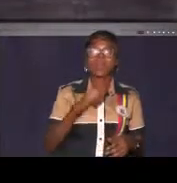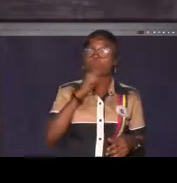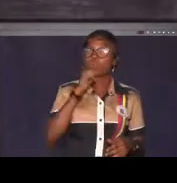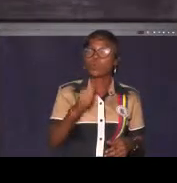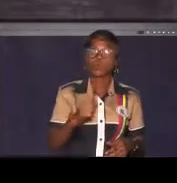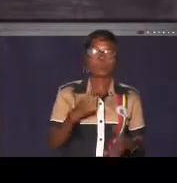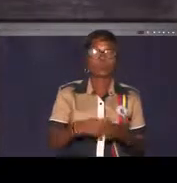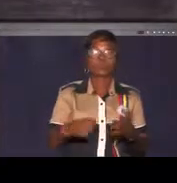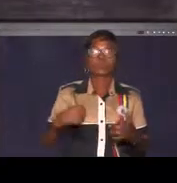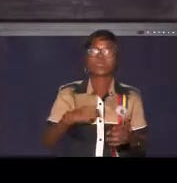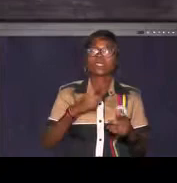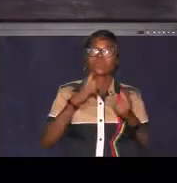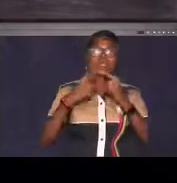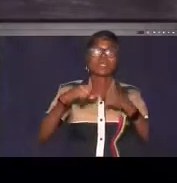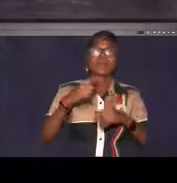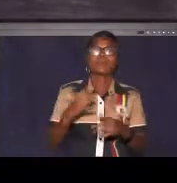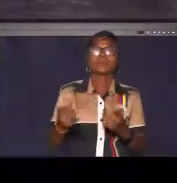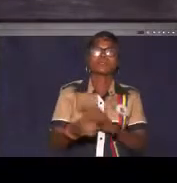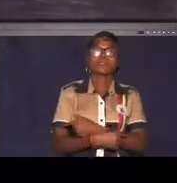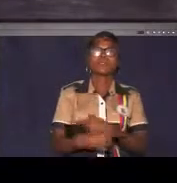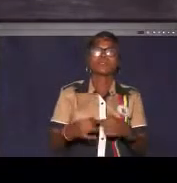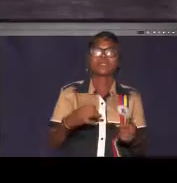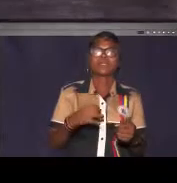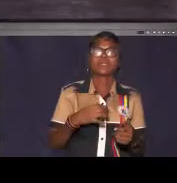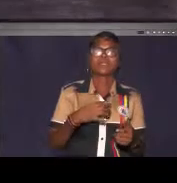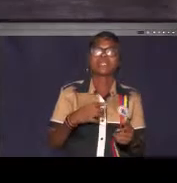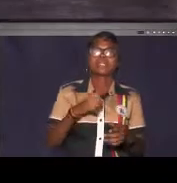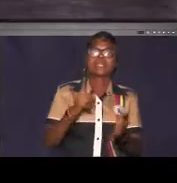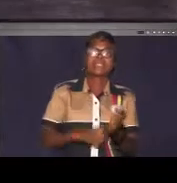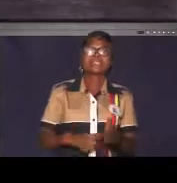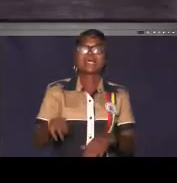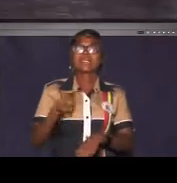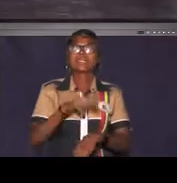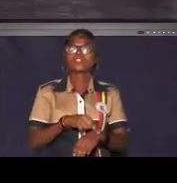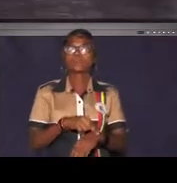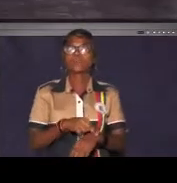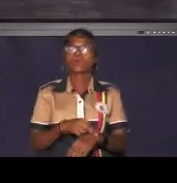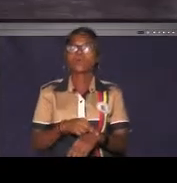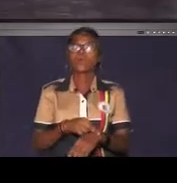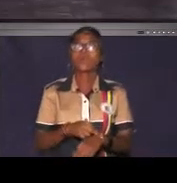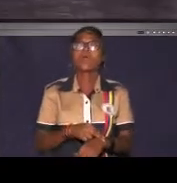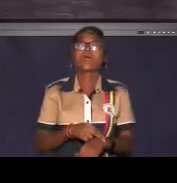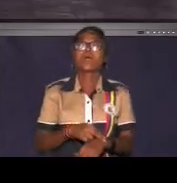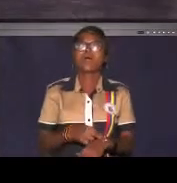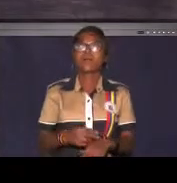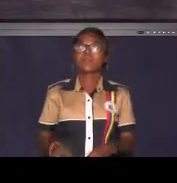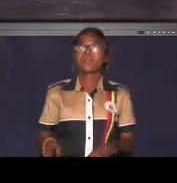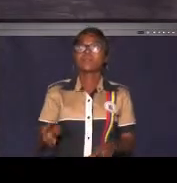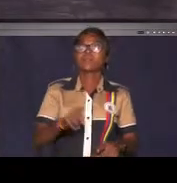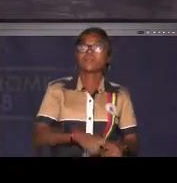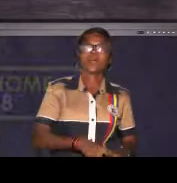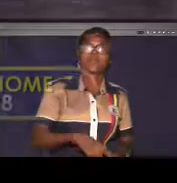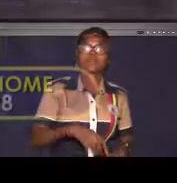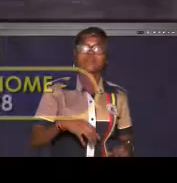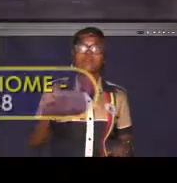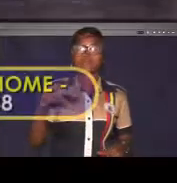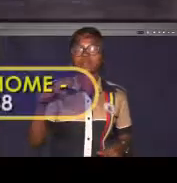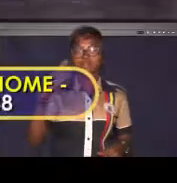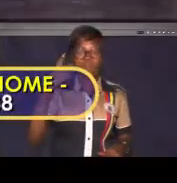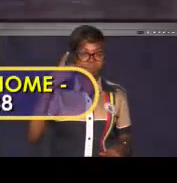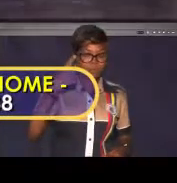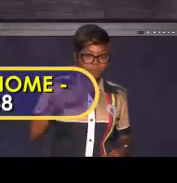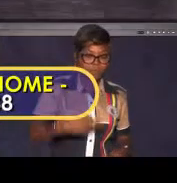are not minerals we are talking about. Minerals are natural deposits found in the